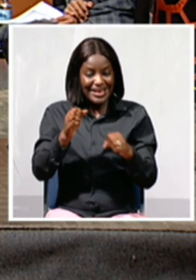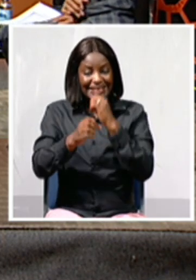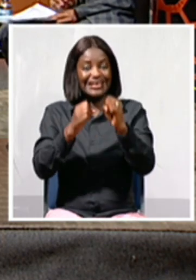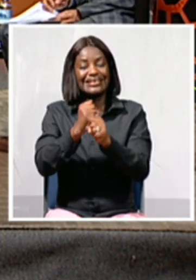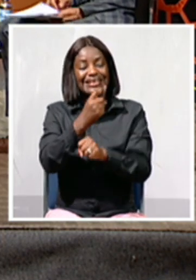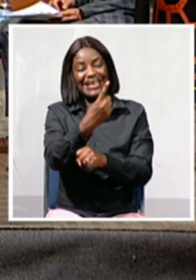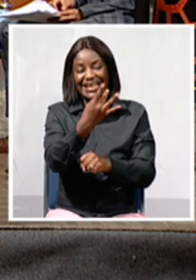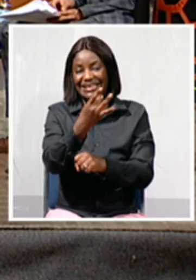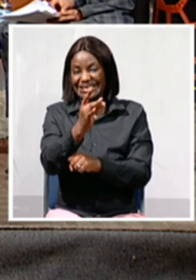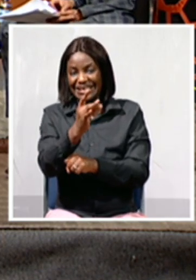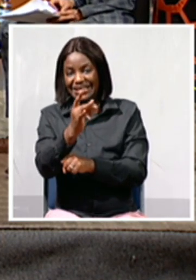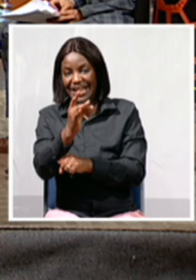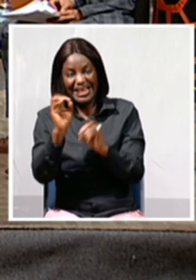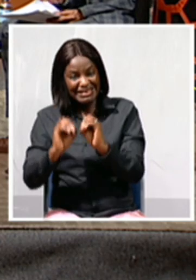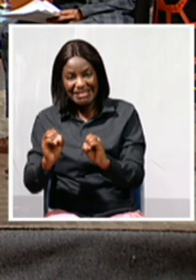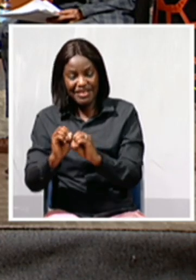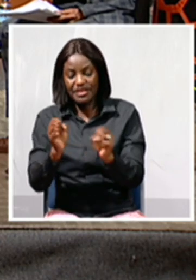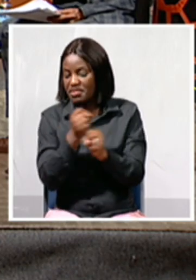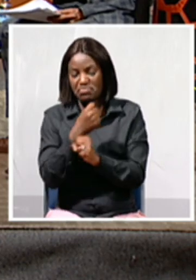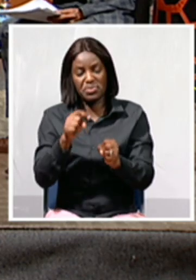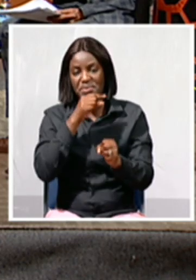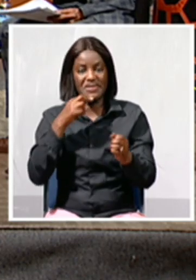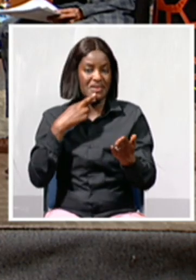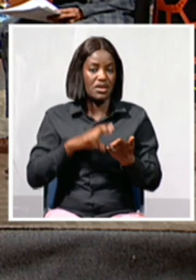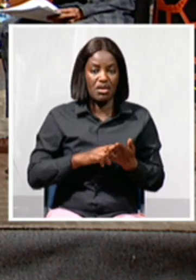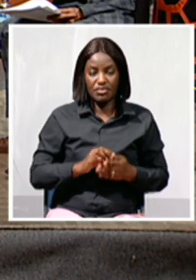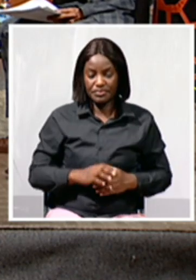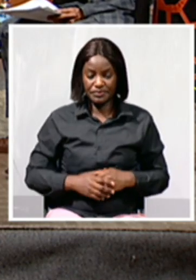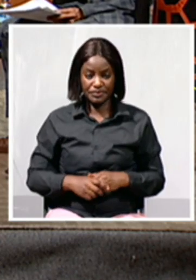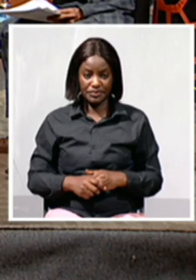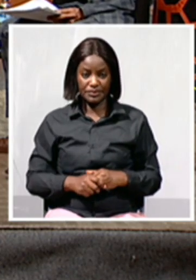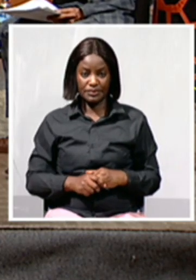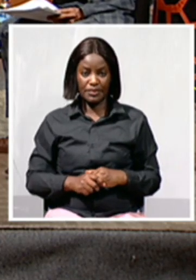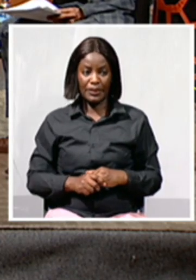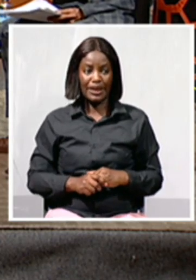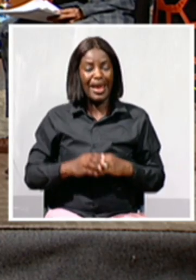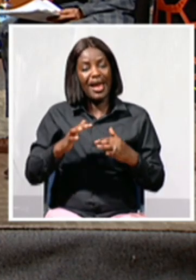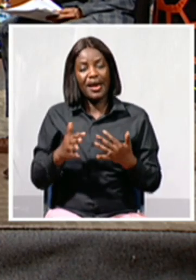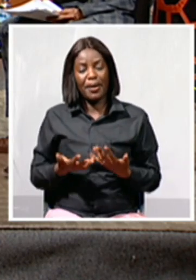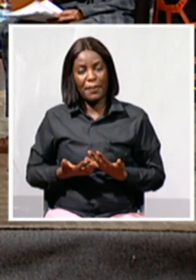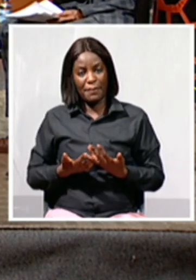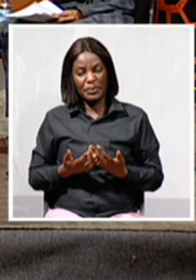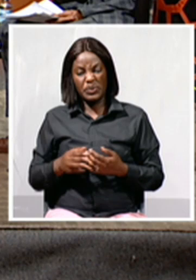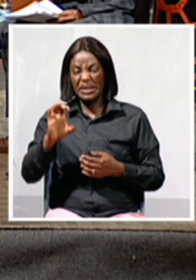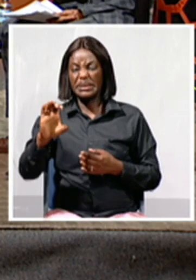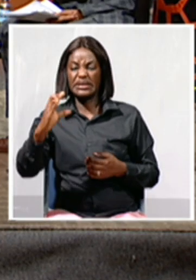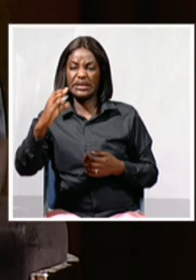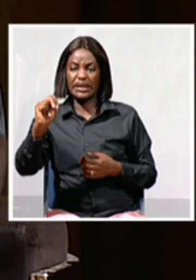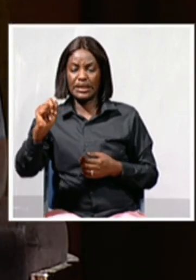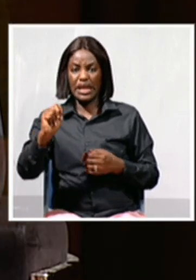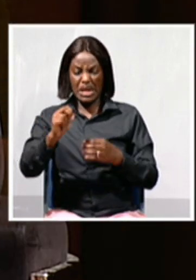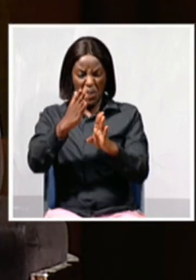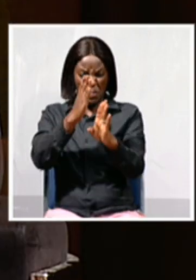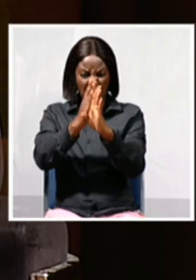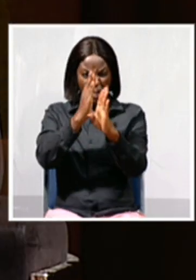you. Thank you. What do you make of the manner in which the ECN has been able, or otherwise, depending on your perspective, to comply with the dates as set